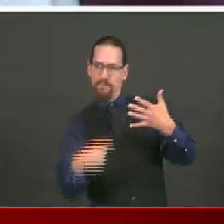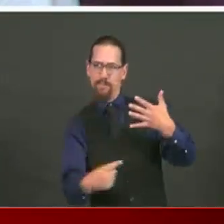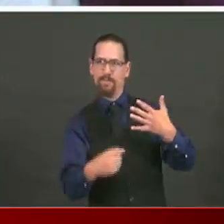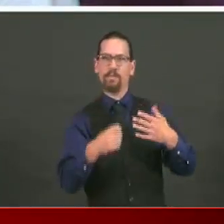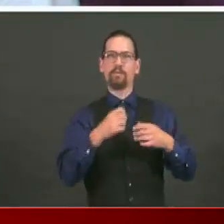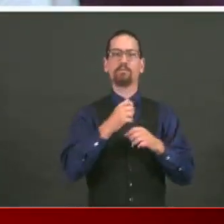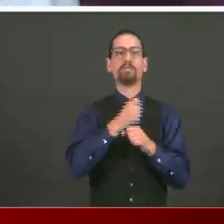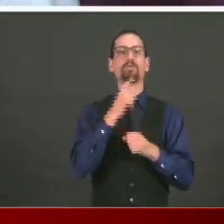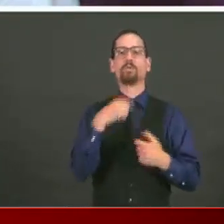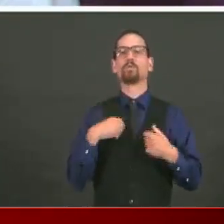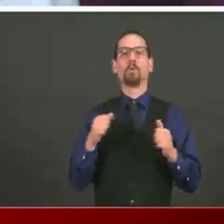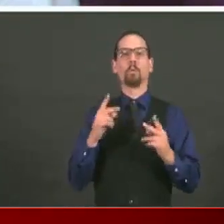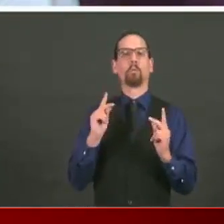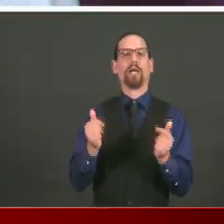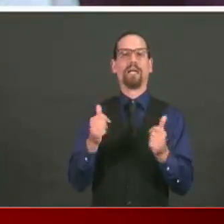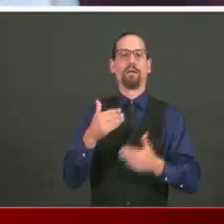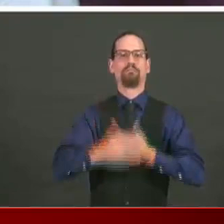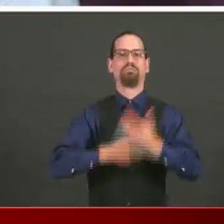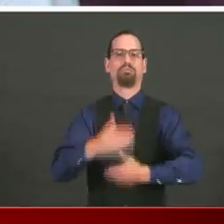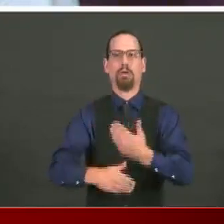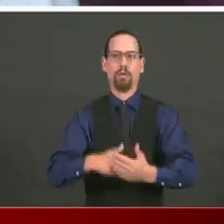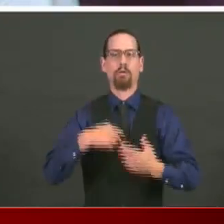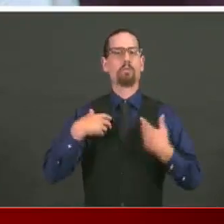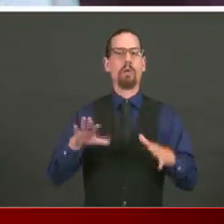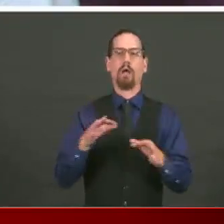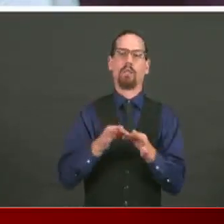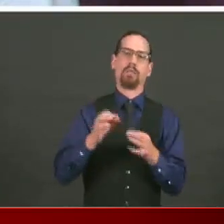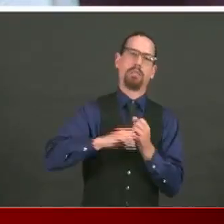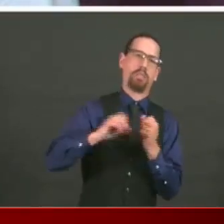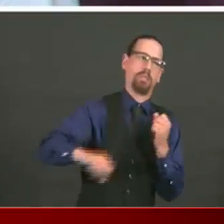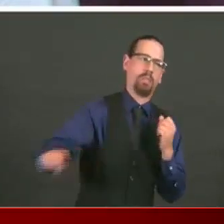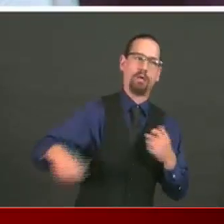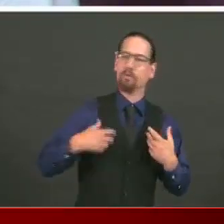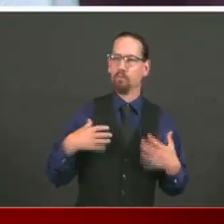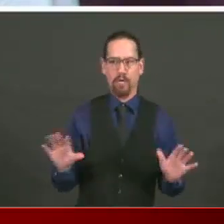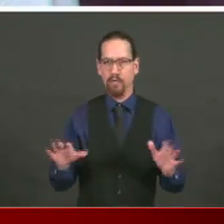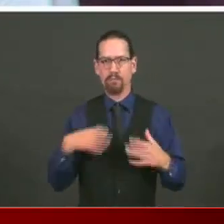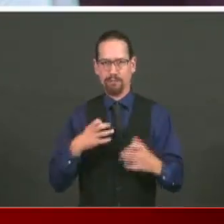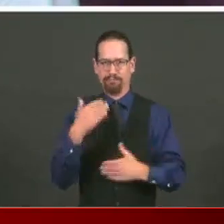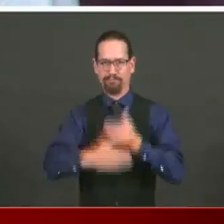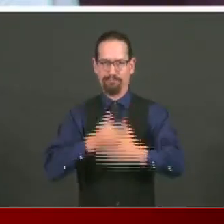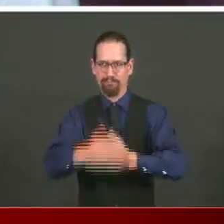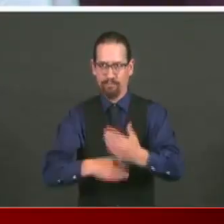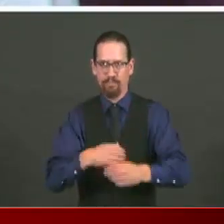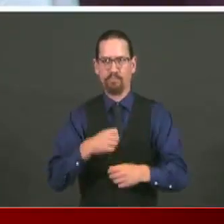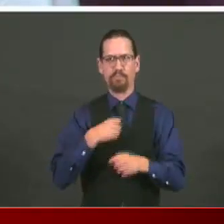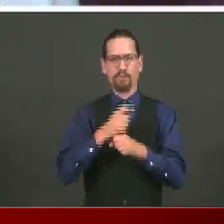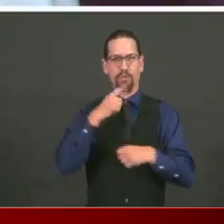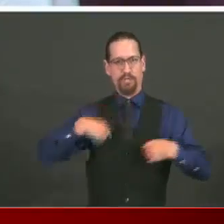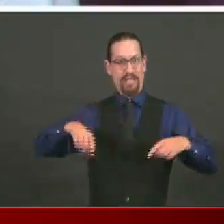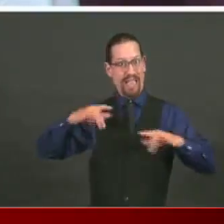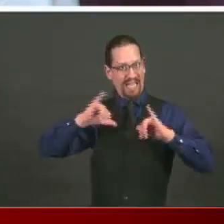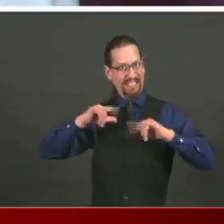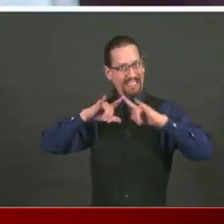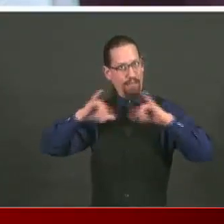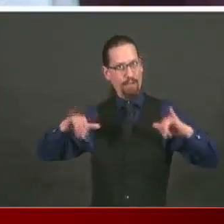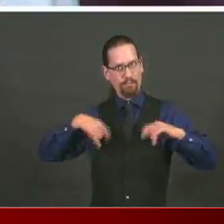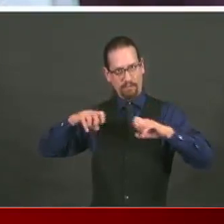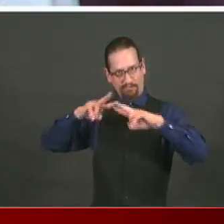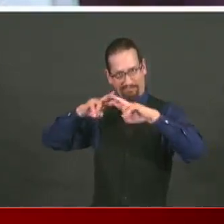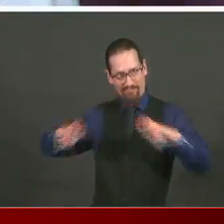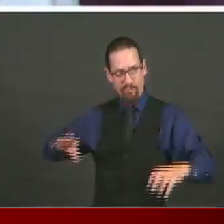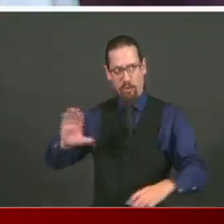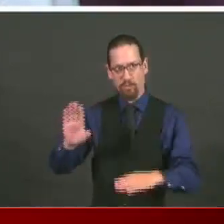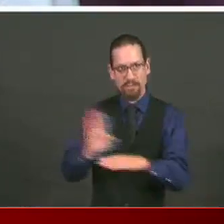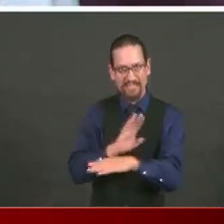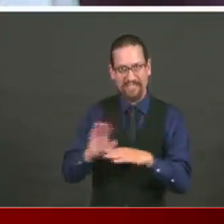won't delay the process, but also provide insight for a business. There are instances in which the viability